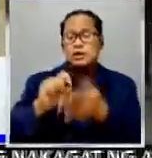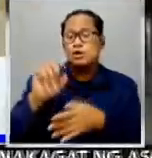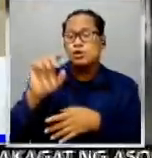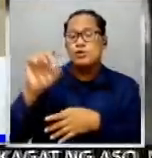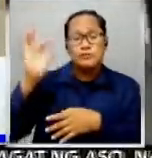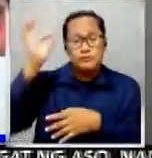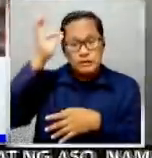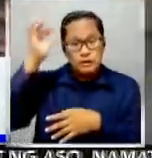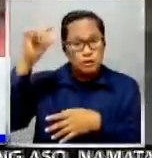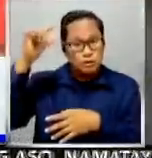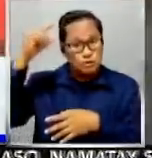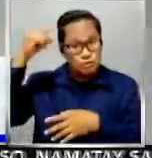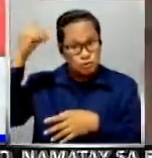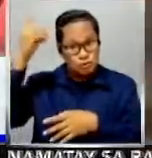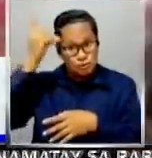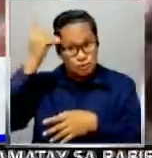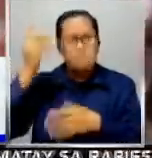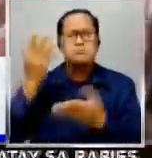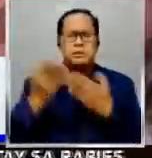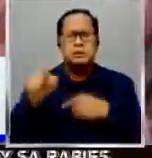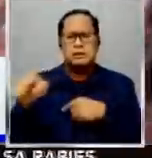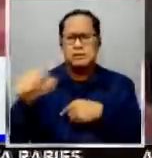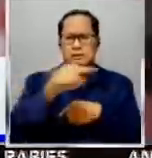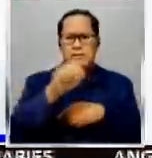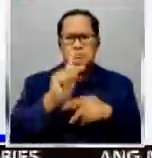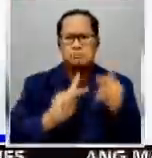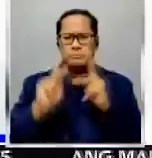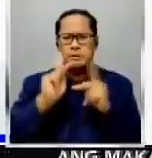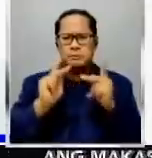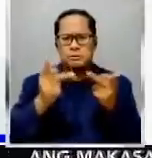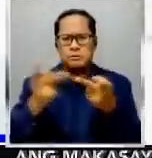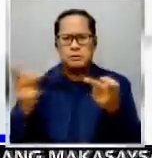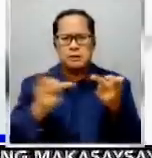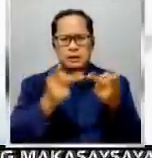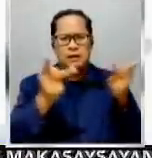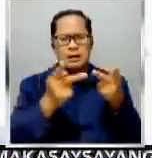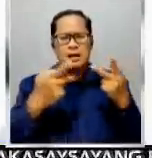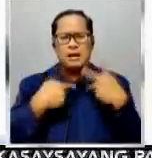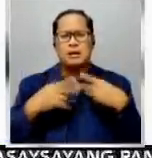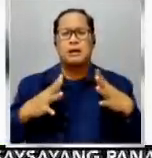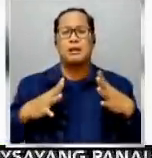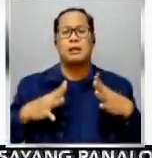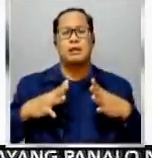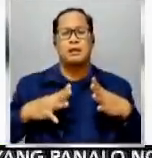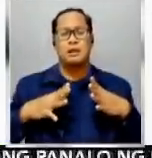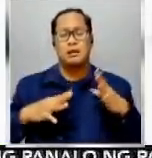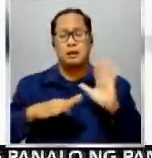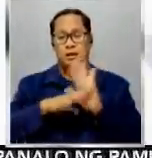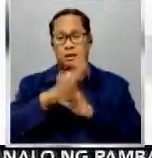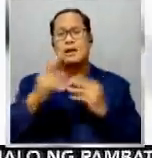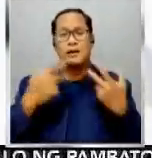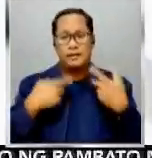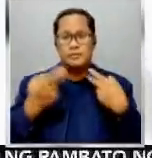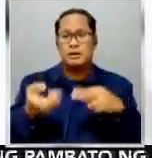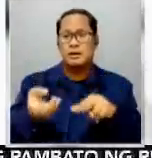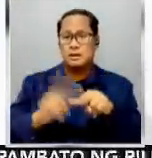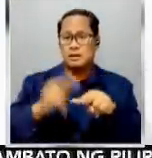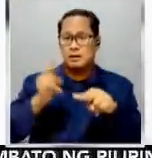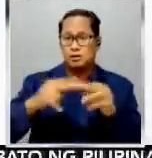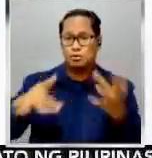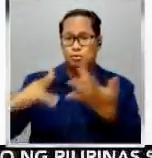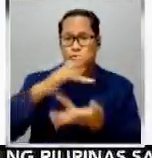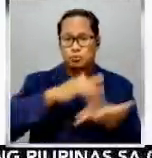nagiging kampante ang mga tao sa mga lugar na may spikes. There was increased mobility, there were more